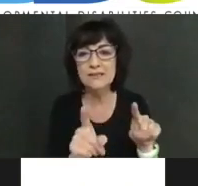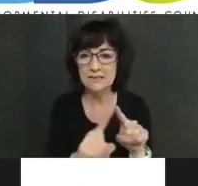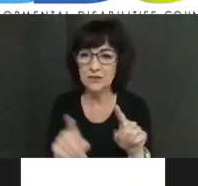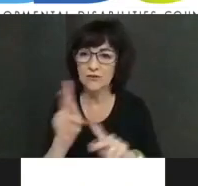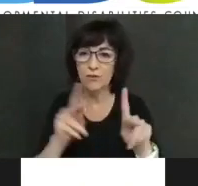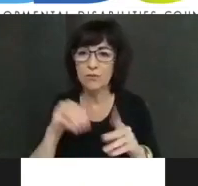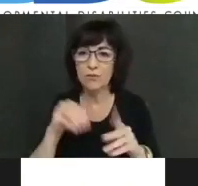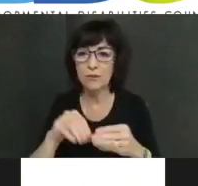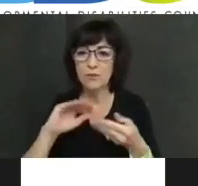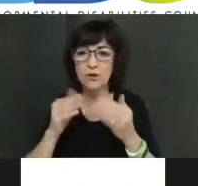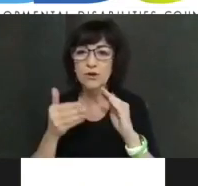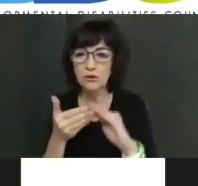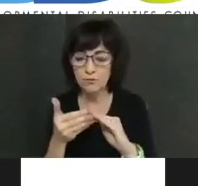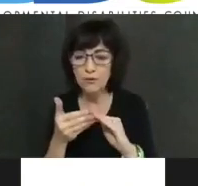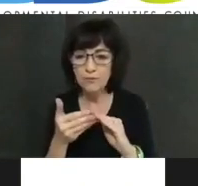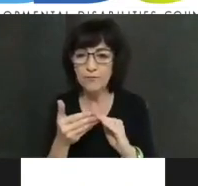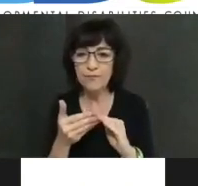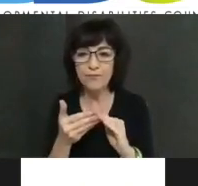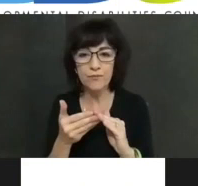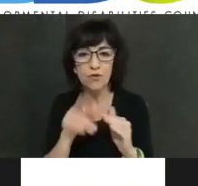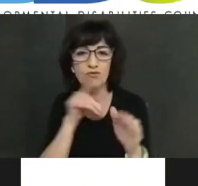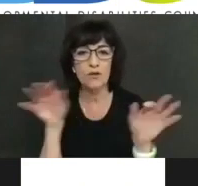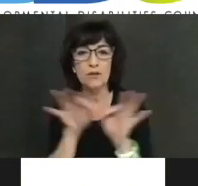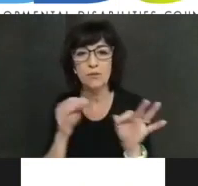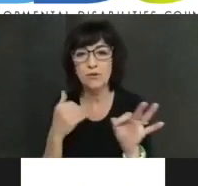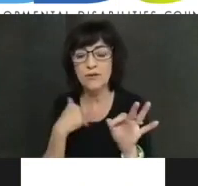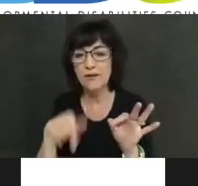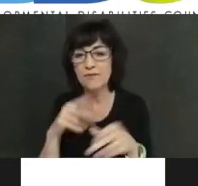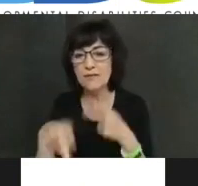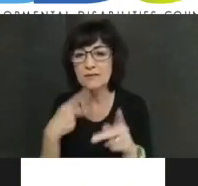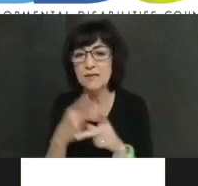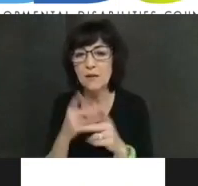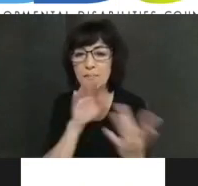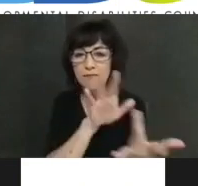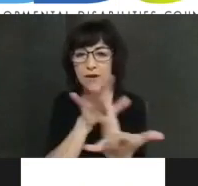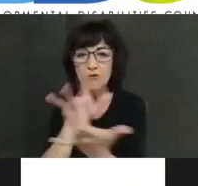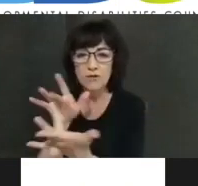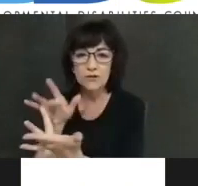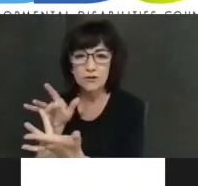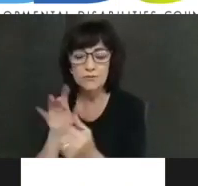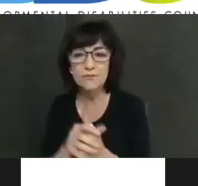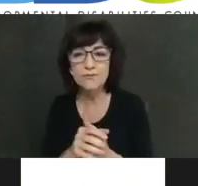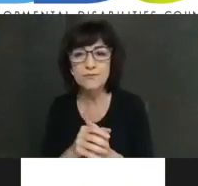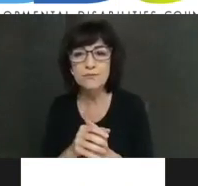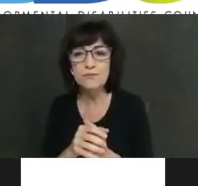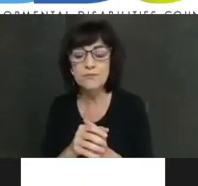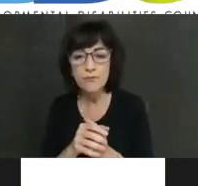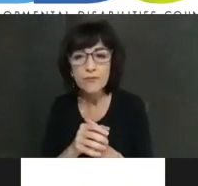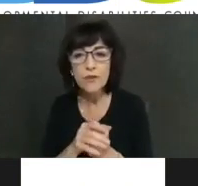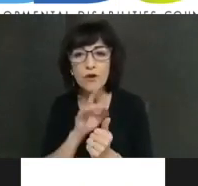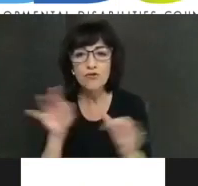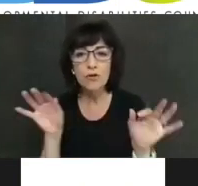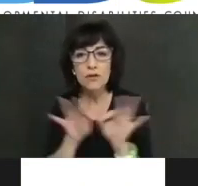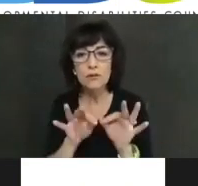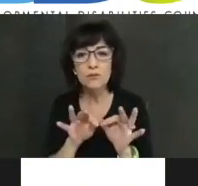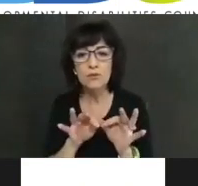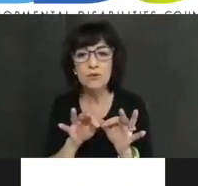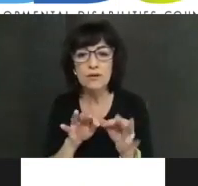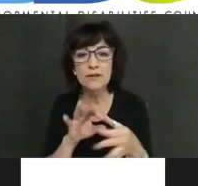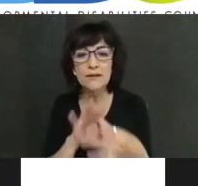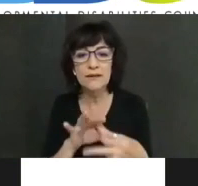important to have this type of outreach. And I thought it was just, especially important to connect with the disability